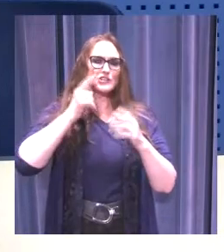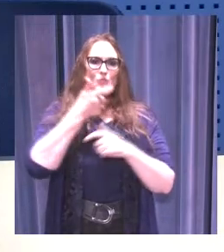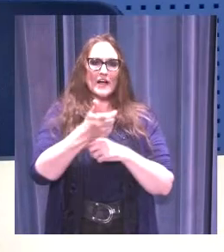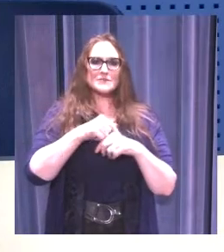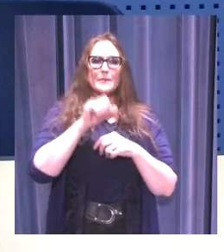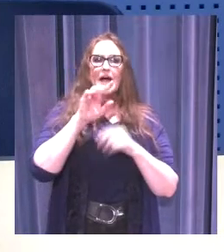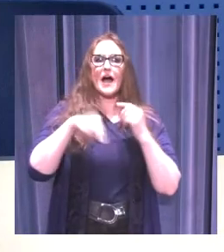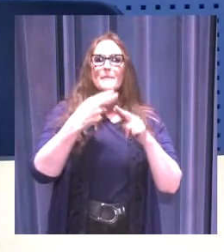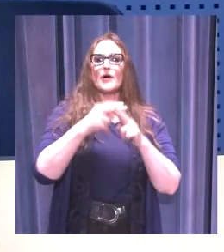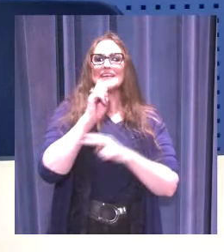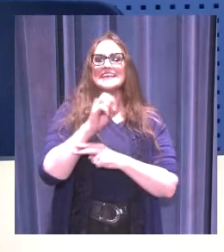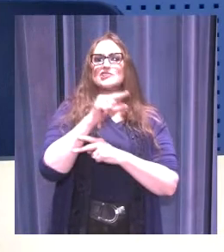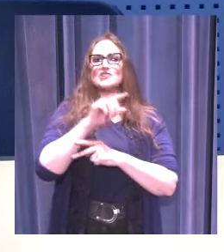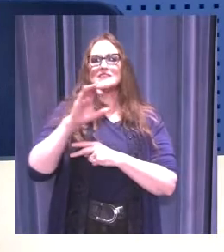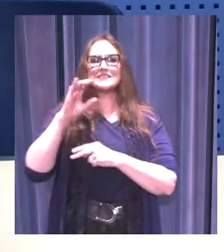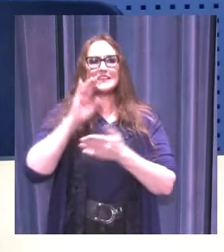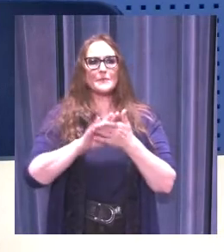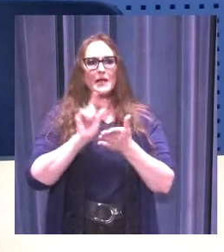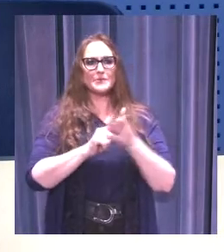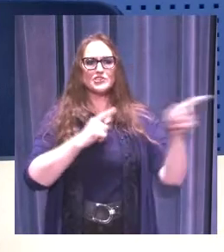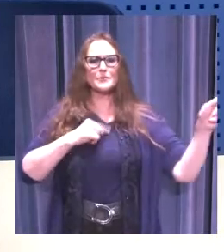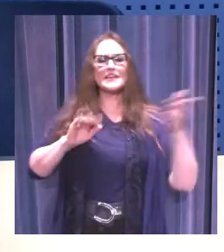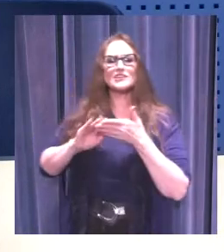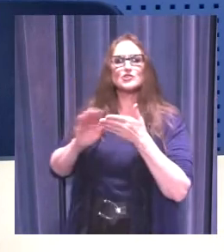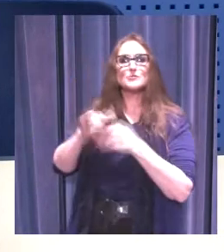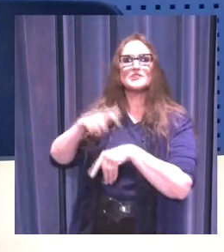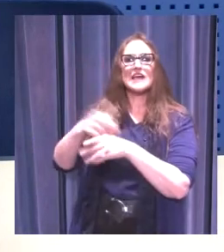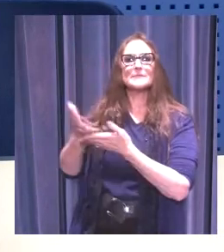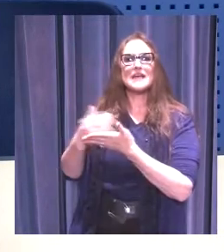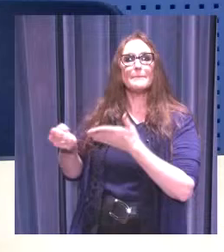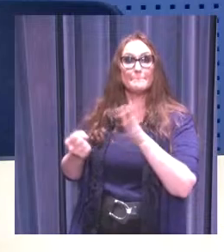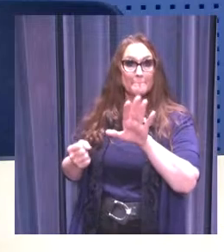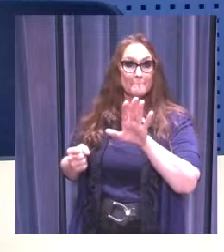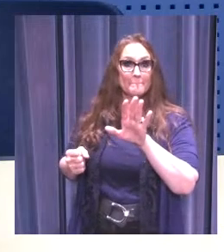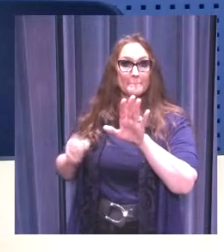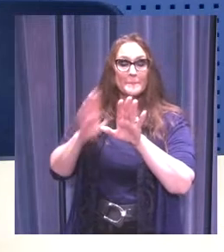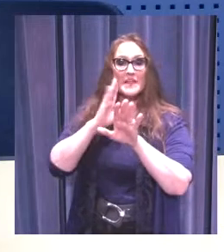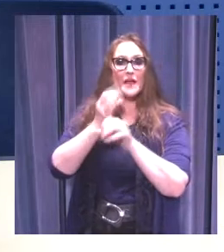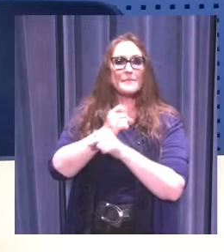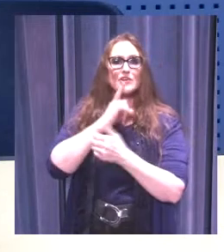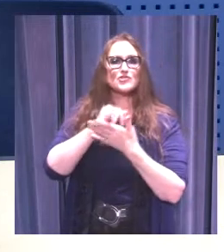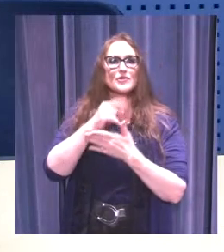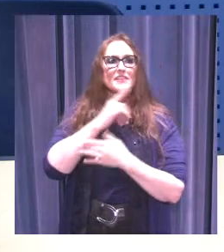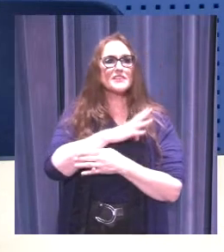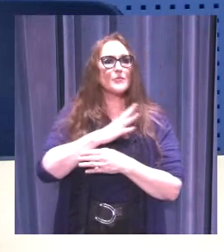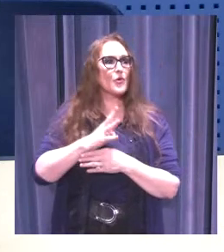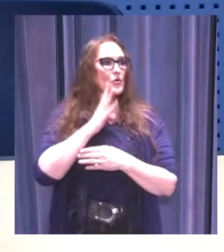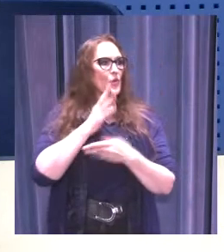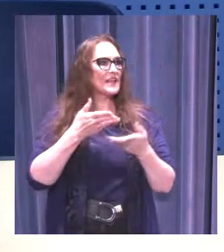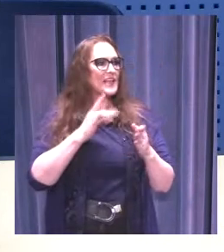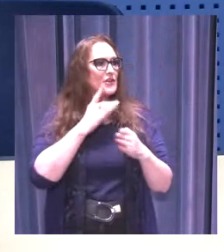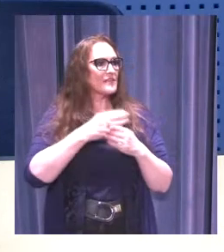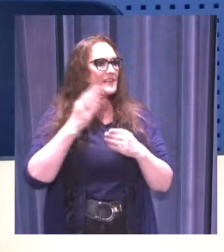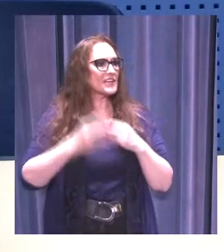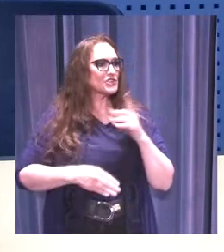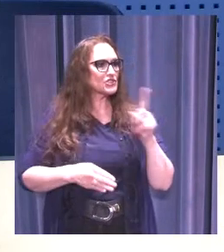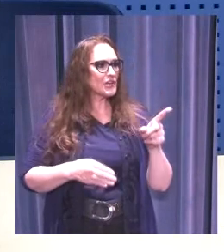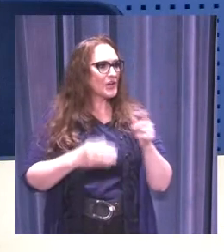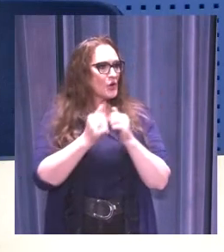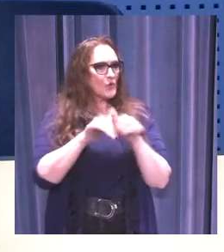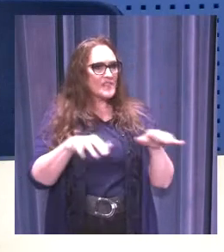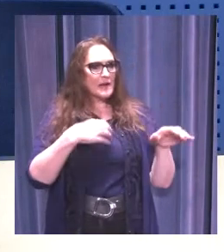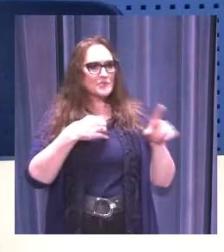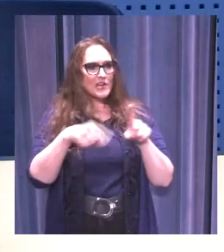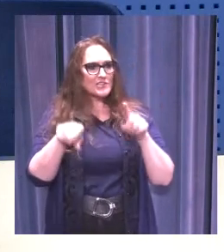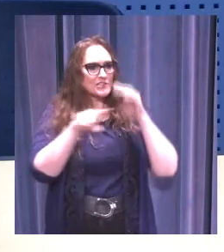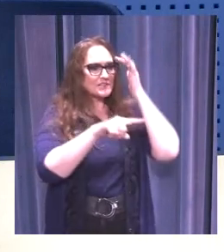EGCC published on July 12, 2024. Your time is up, but I'm going to make sure the board is going to allow you to finish. Without